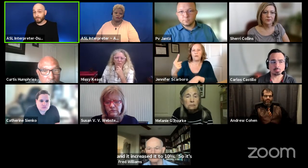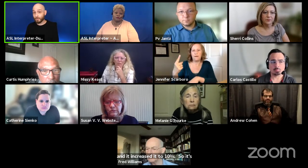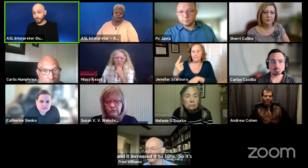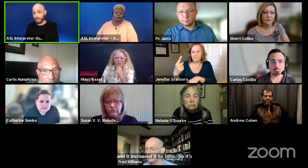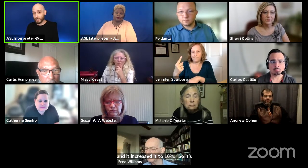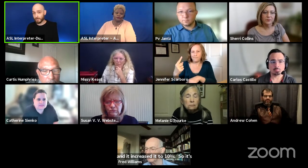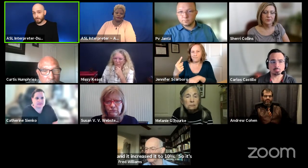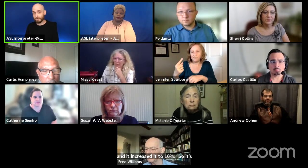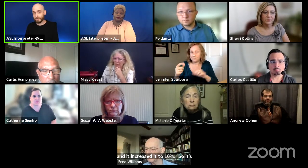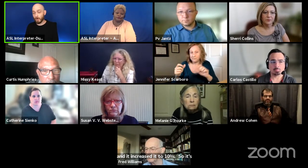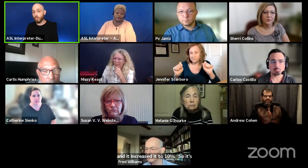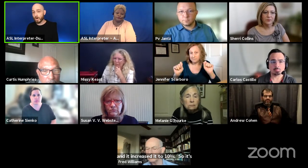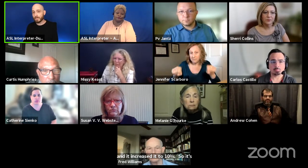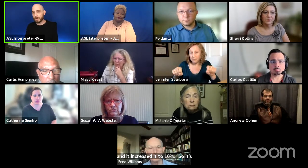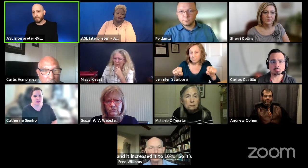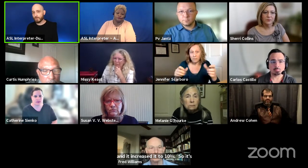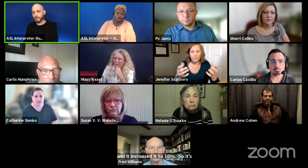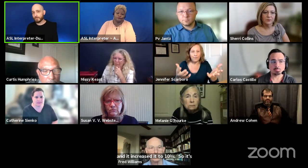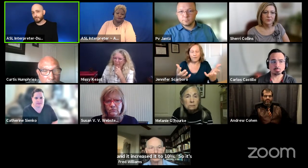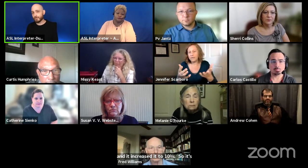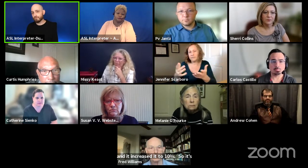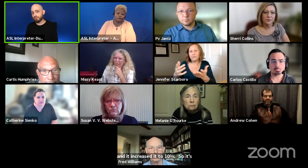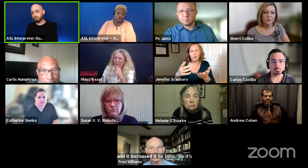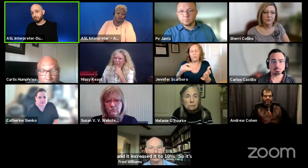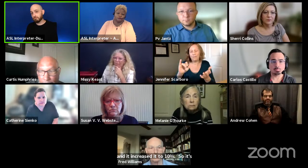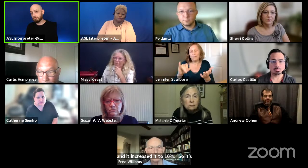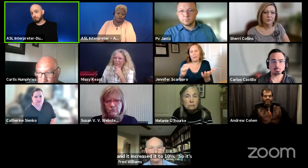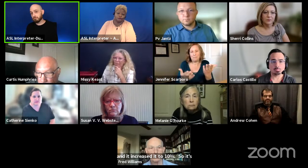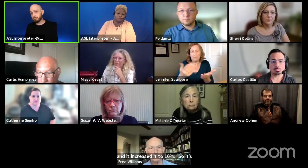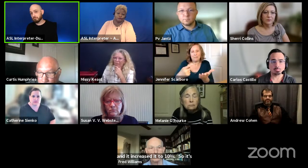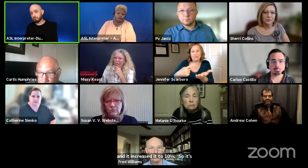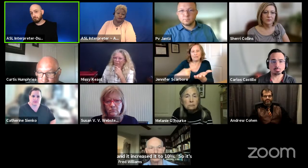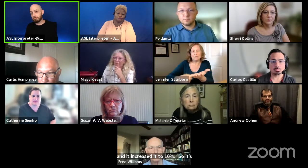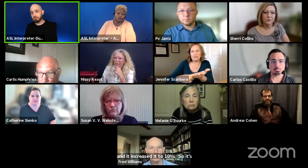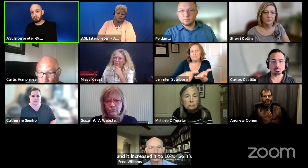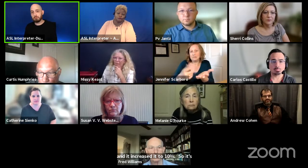of 5%, a one-time bonus.